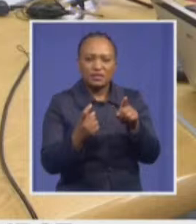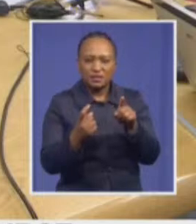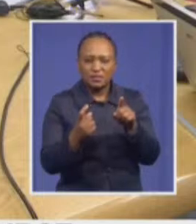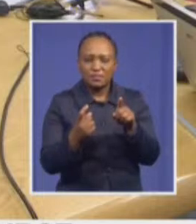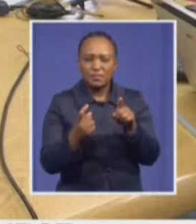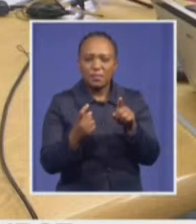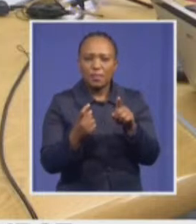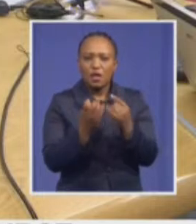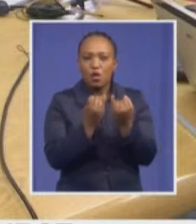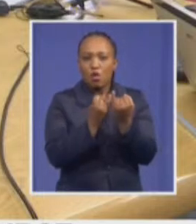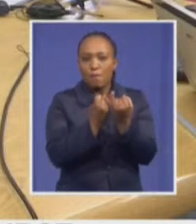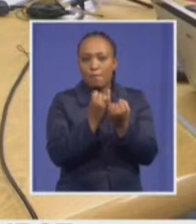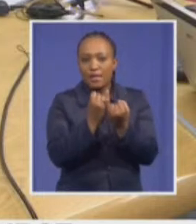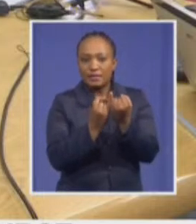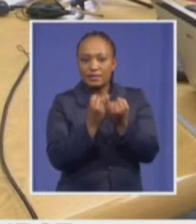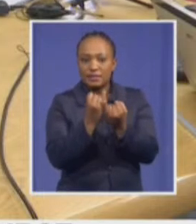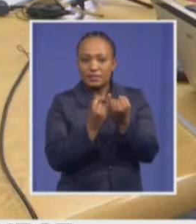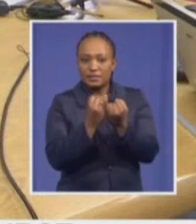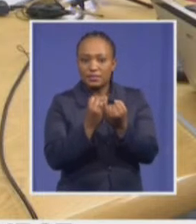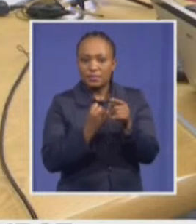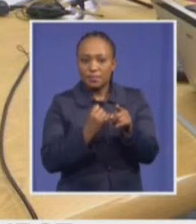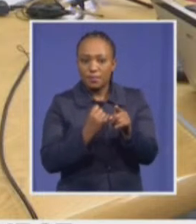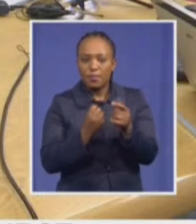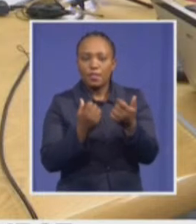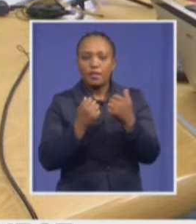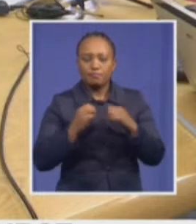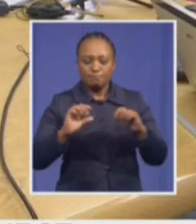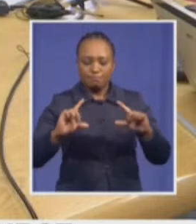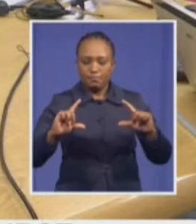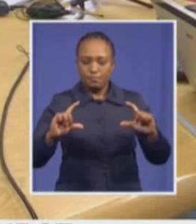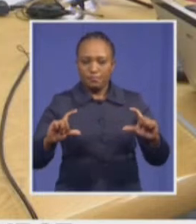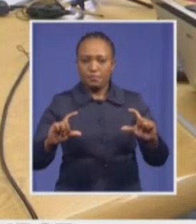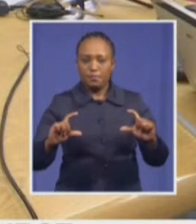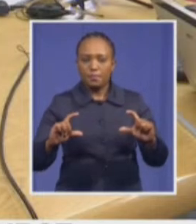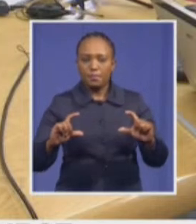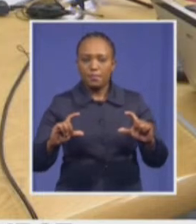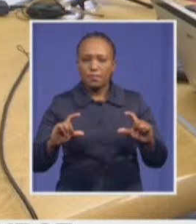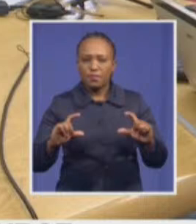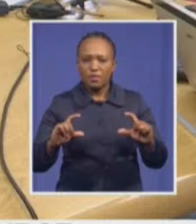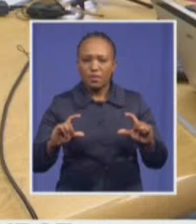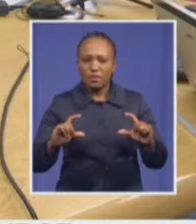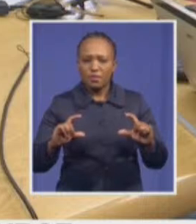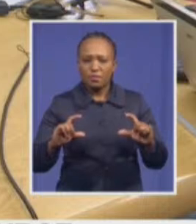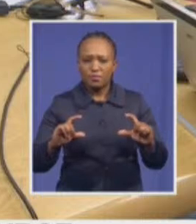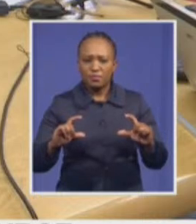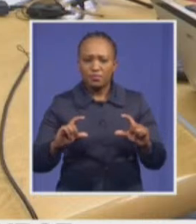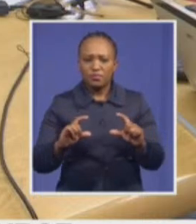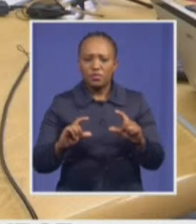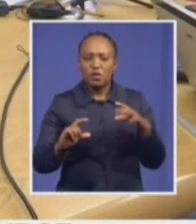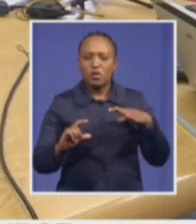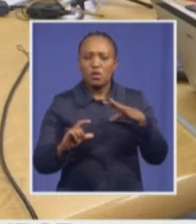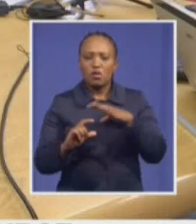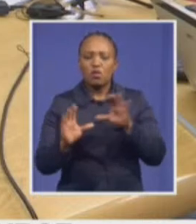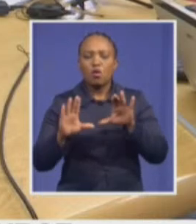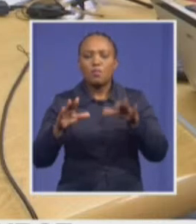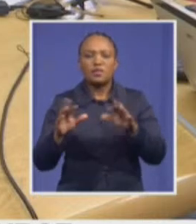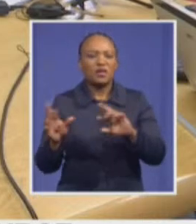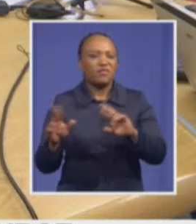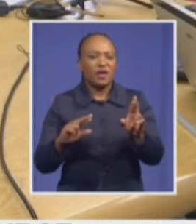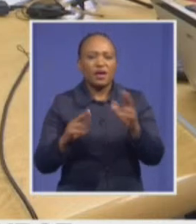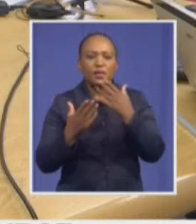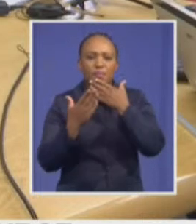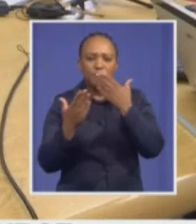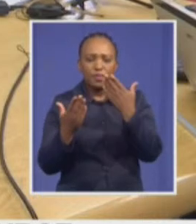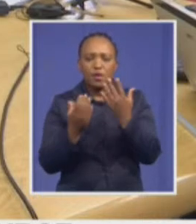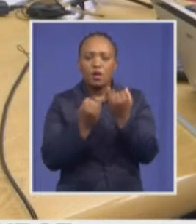The second block, which is not ticked, says the commission will not refer to the competition tribunal the particulars